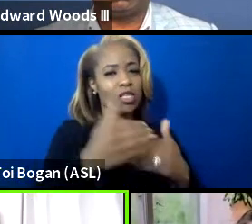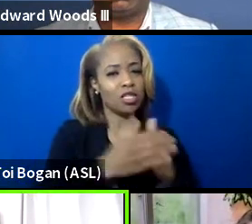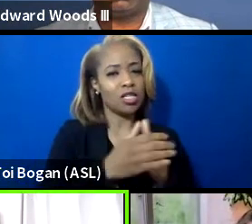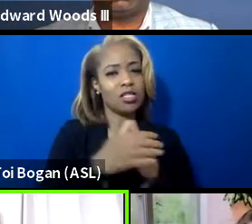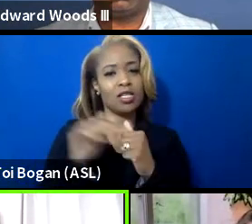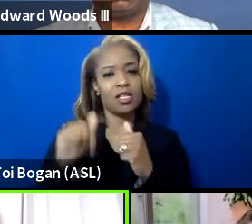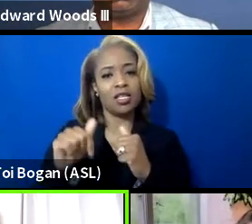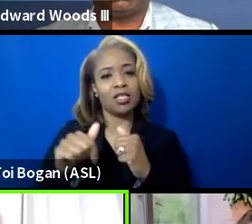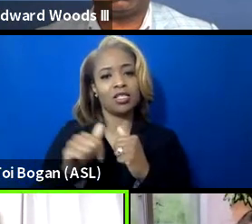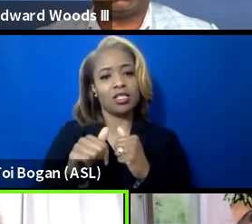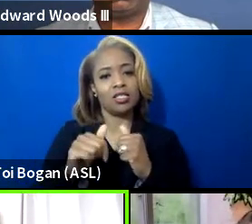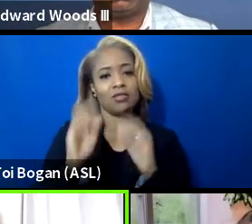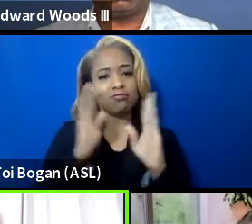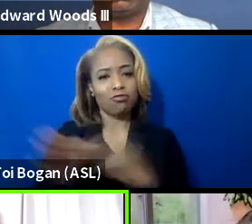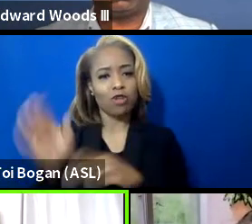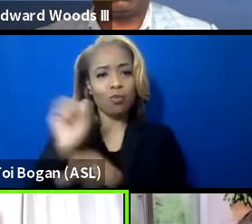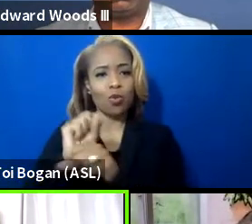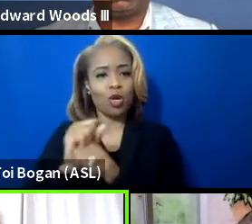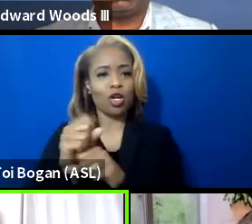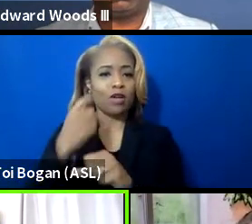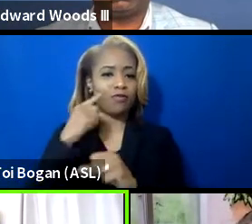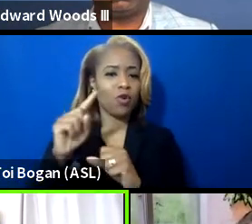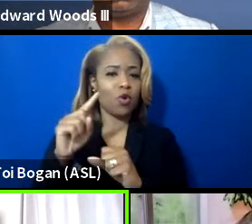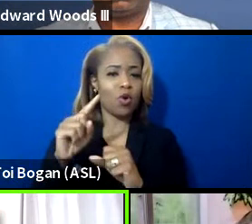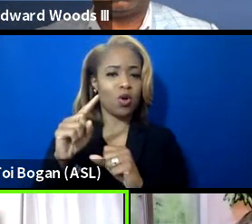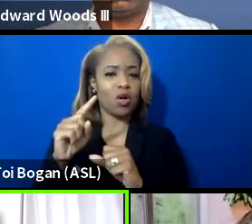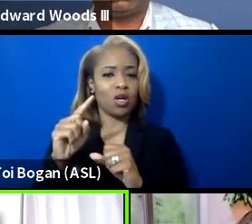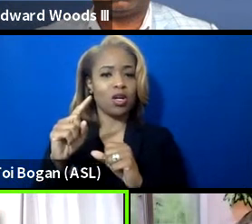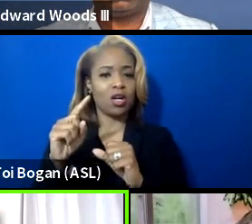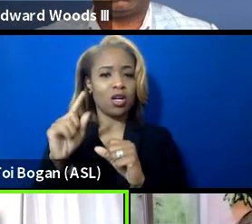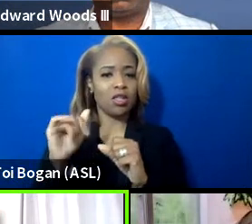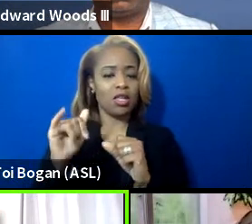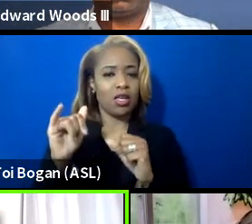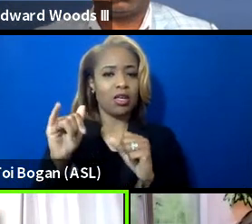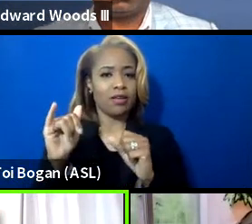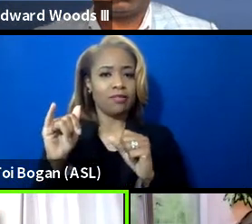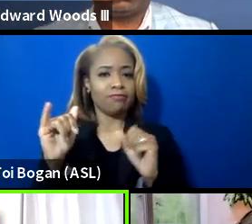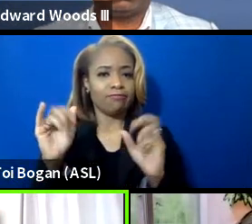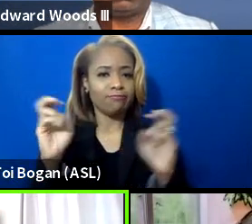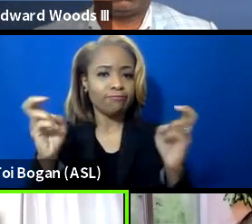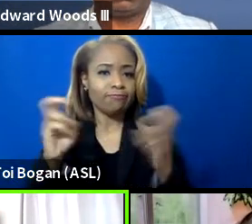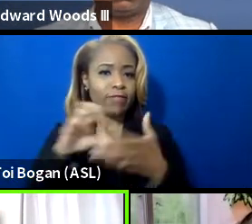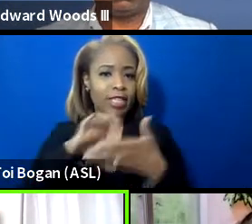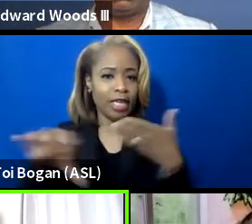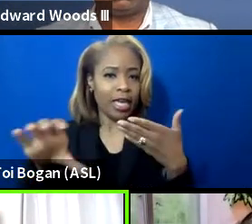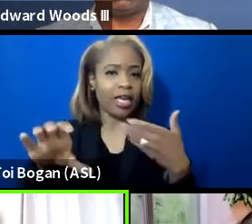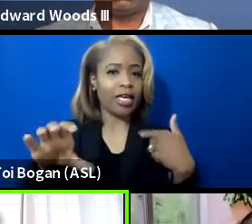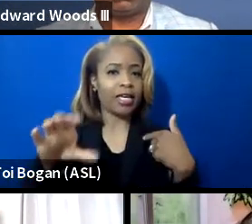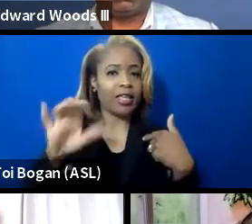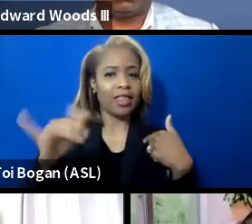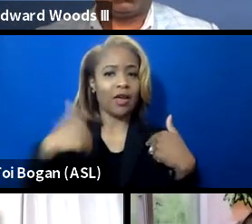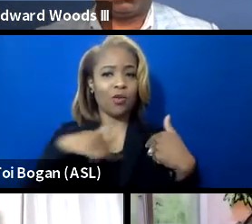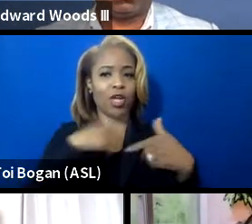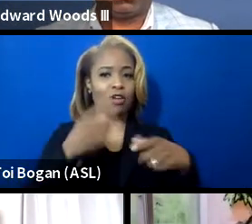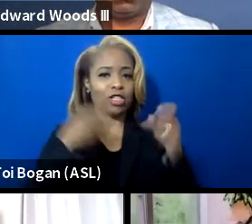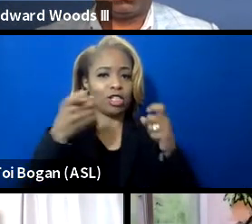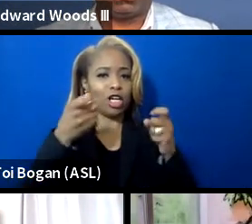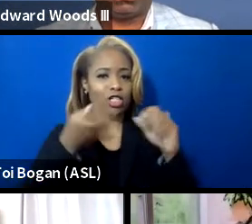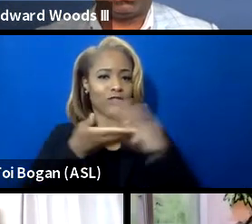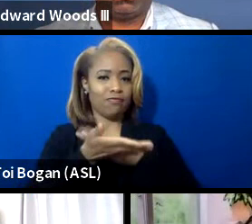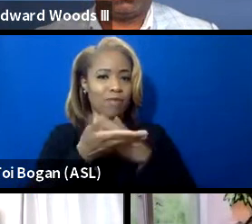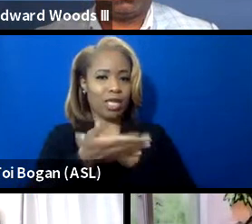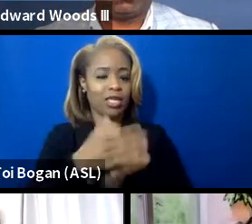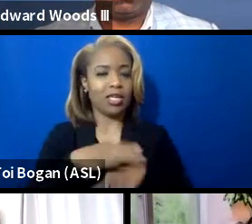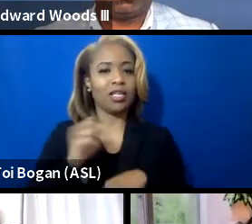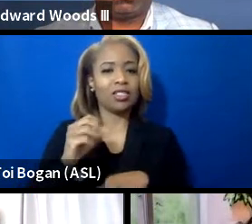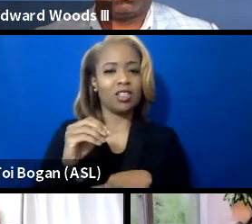like the prep work for the amazing cake, hopefully, that we're in charge of chefing. So